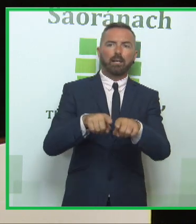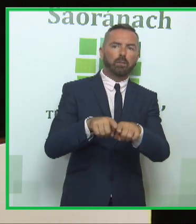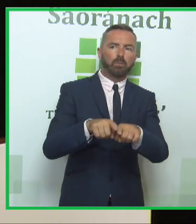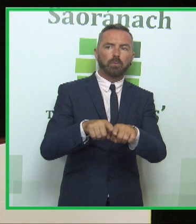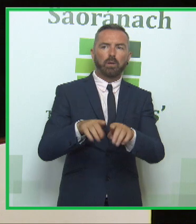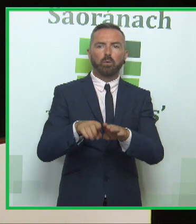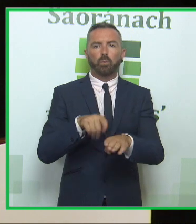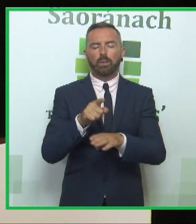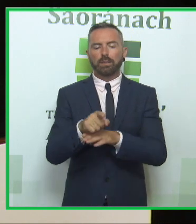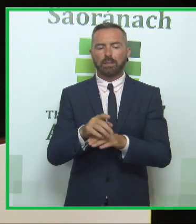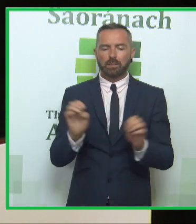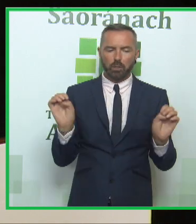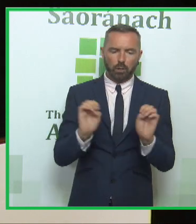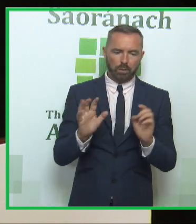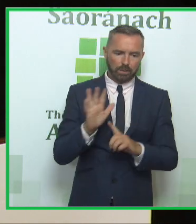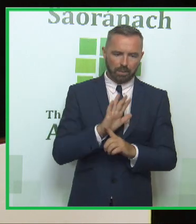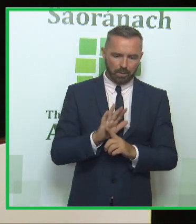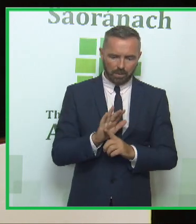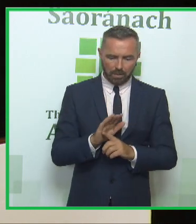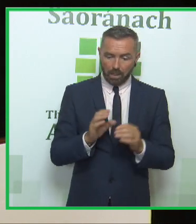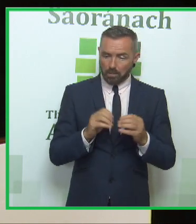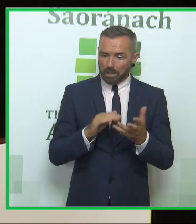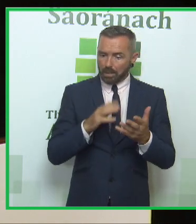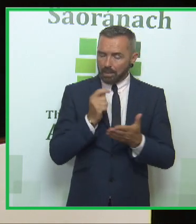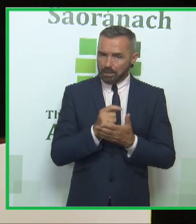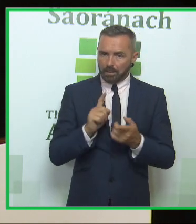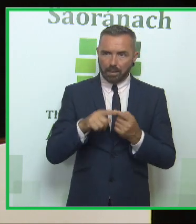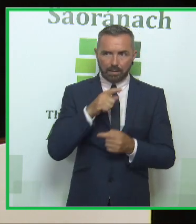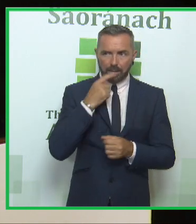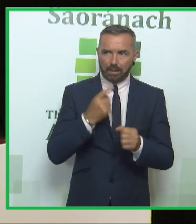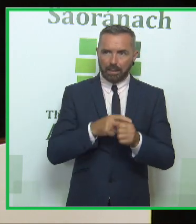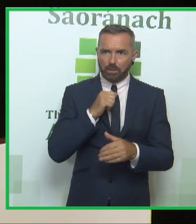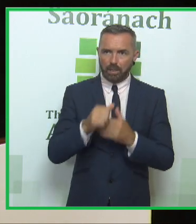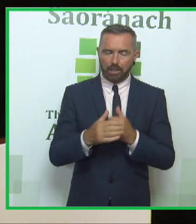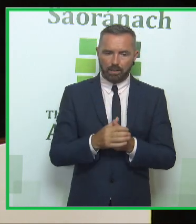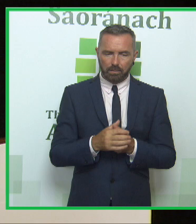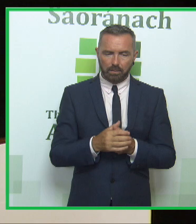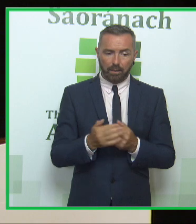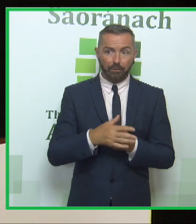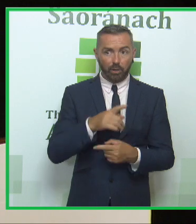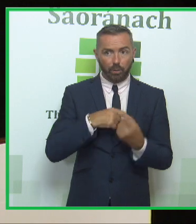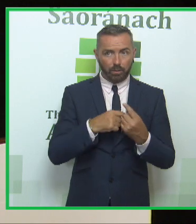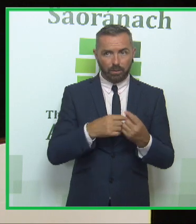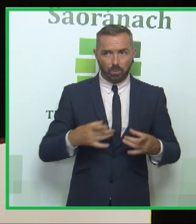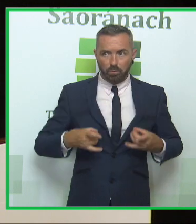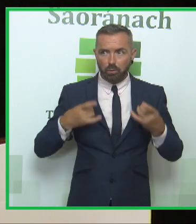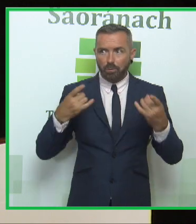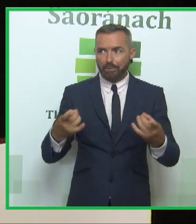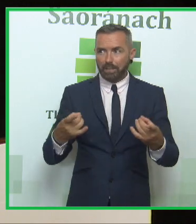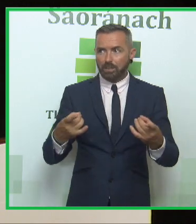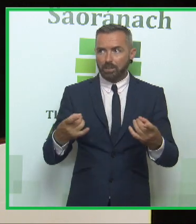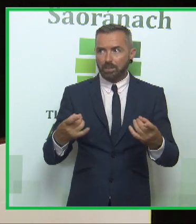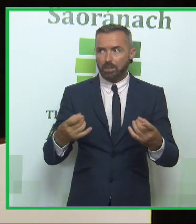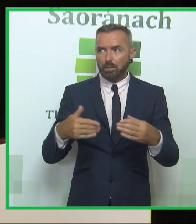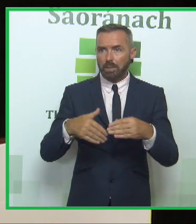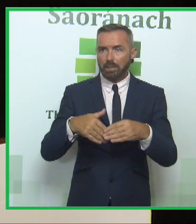rapidly urgency situation. And I said it the last time, I said it yesterday, I'll say it today. It's a call to us, it's a great privilege for us now to be